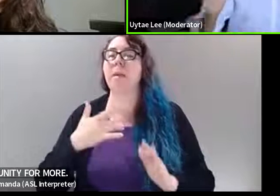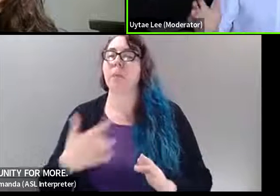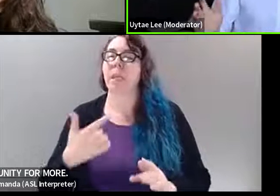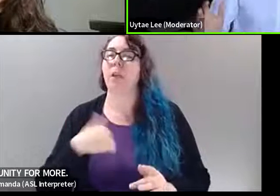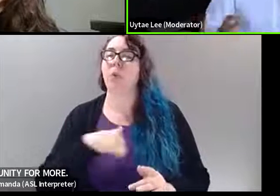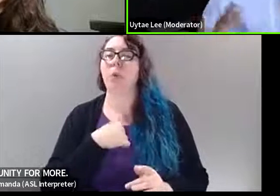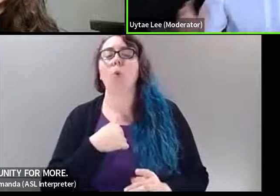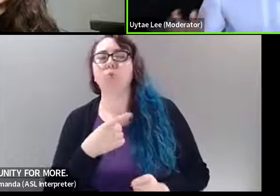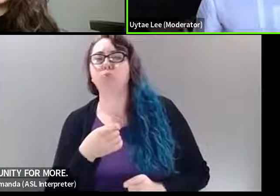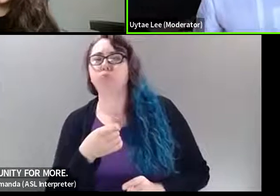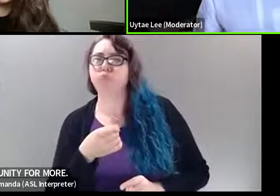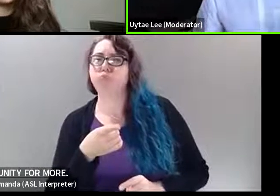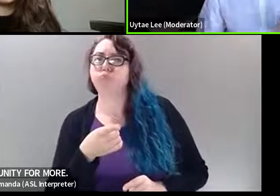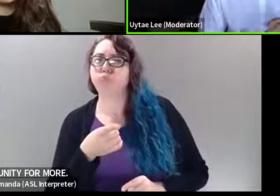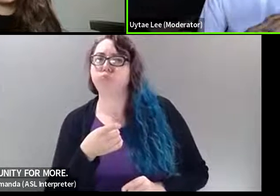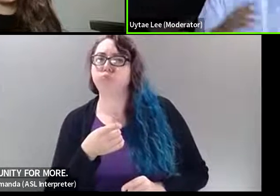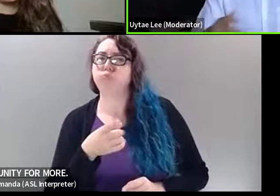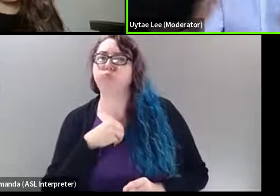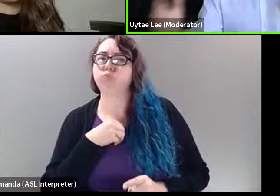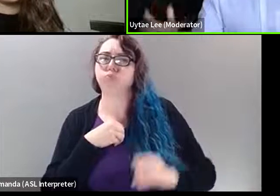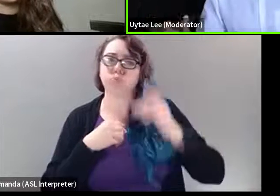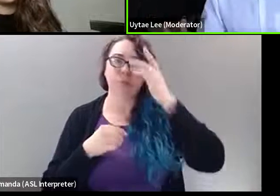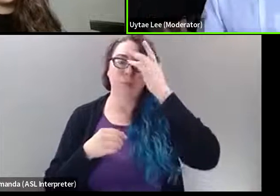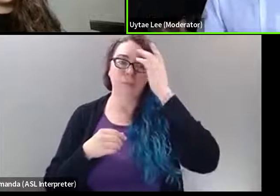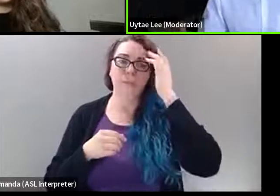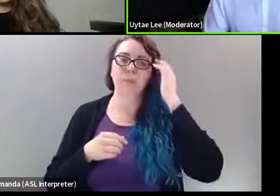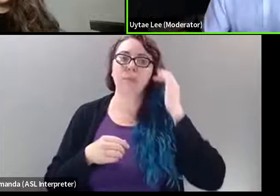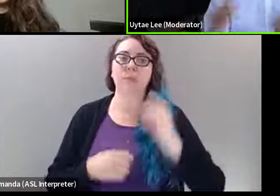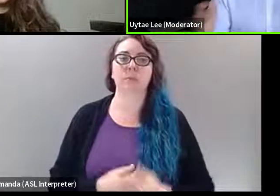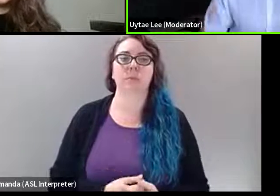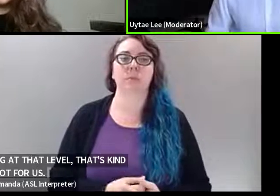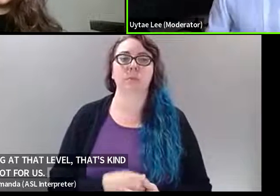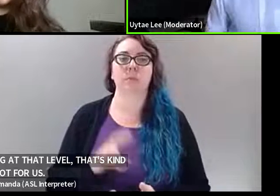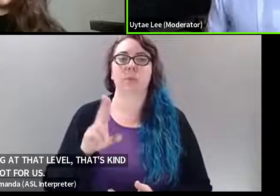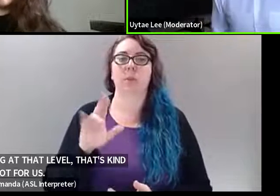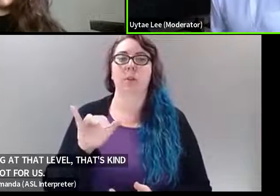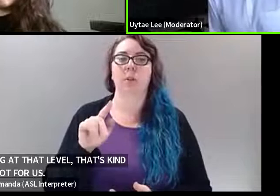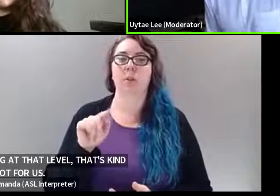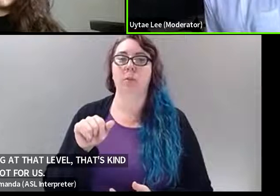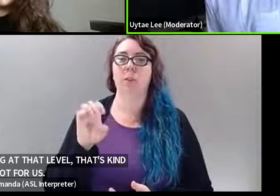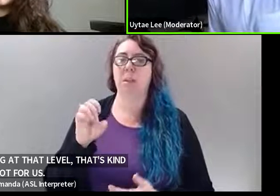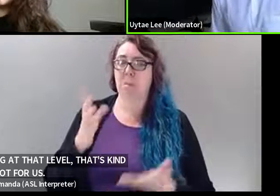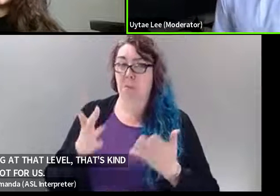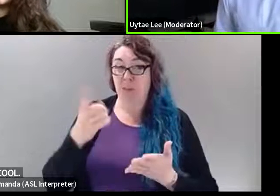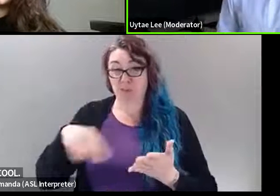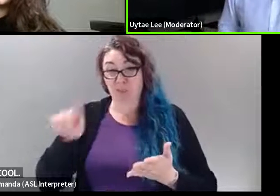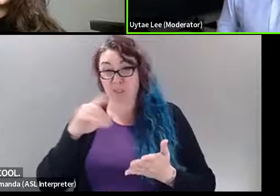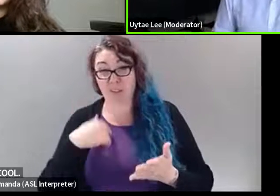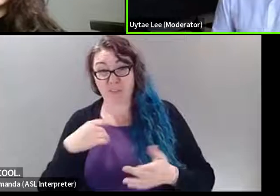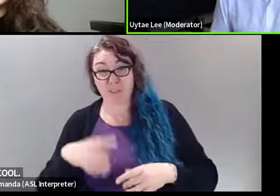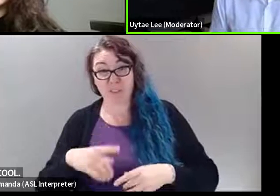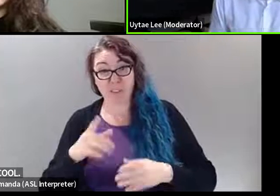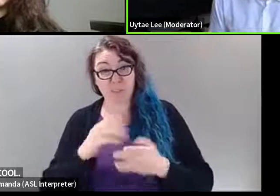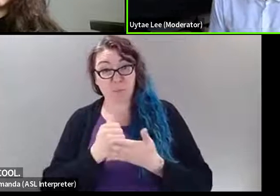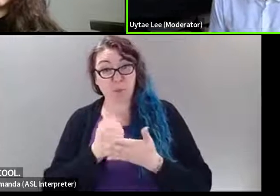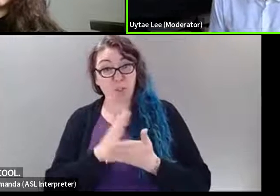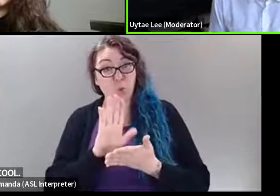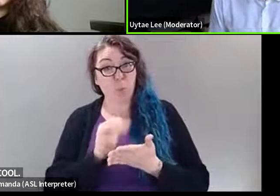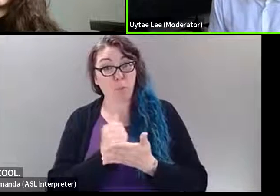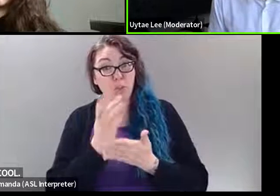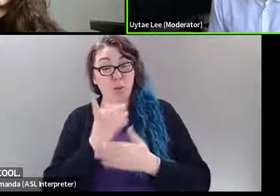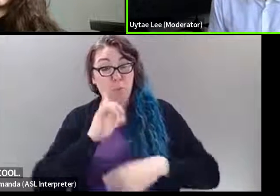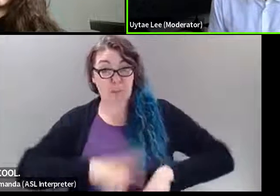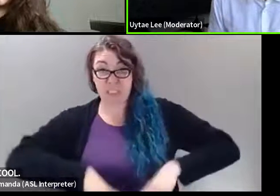Does anyone here have like budgets kind of outside of that scope? I've seen higher, smaller.